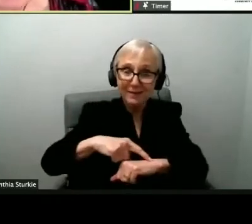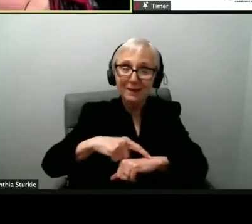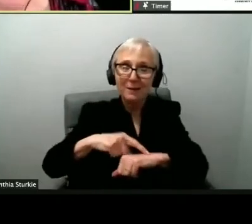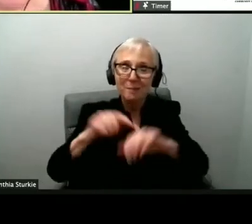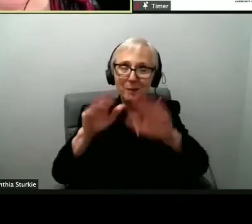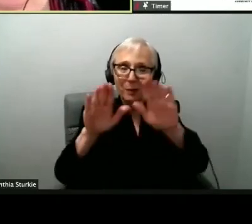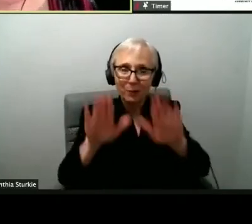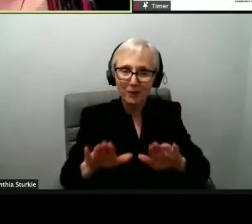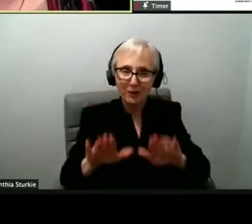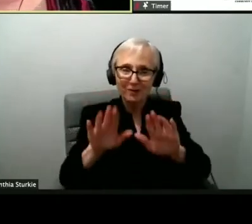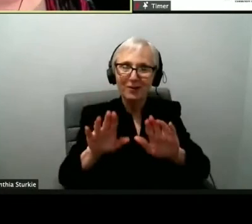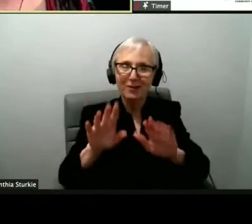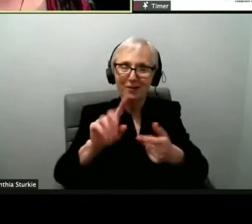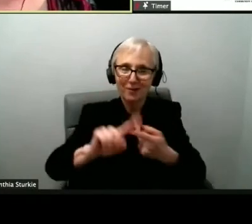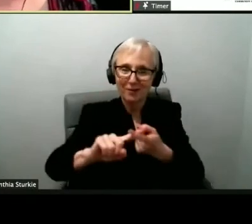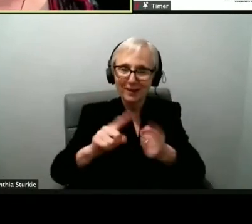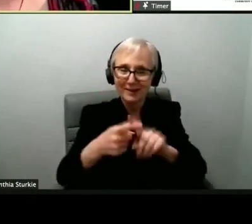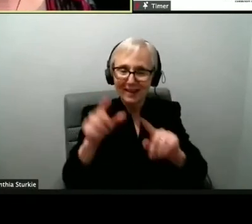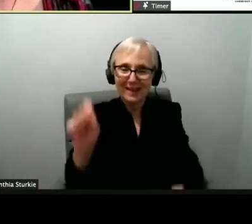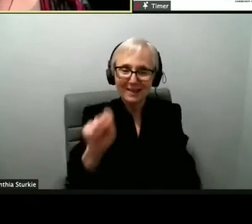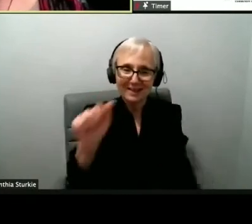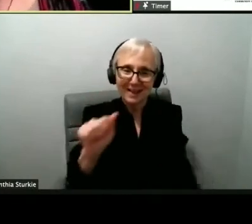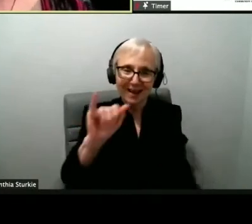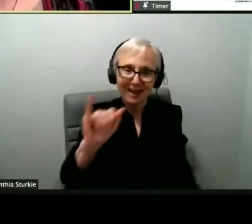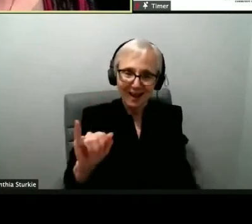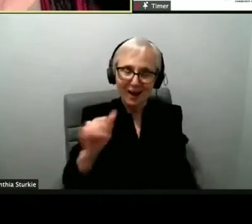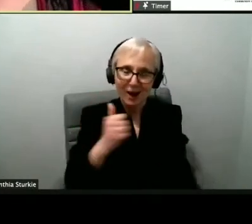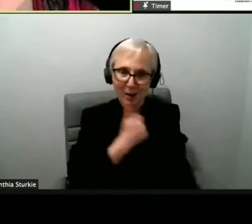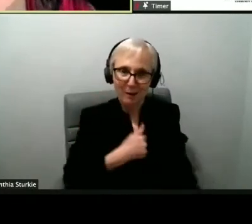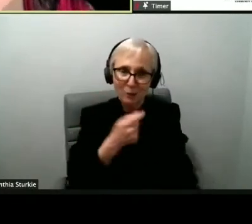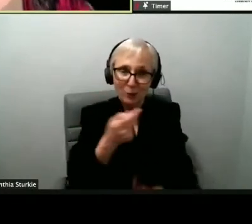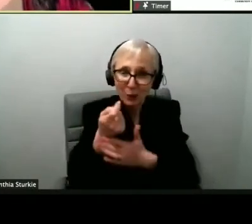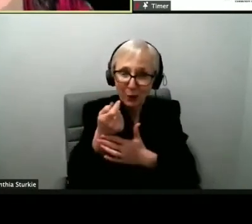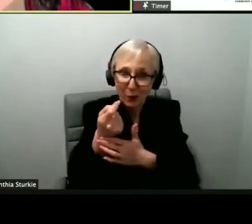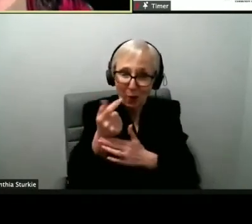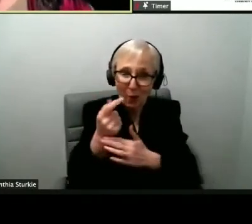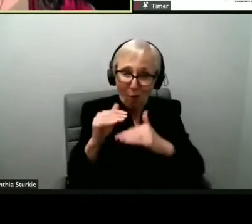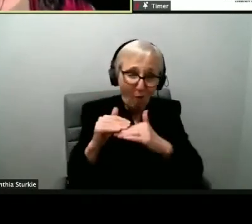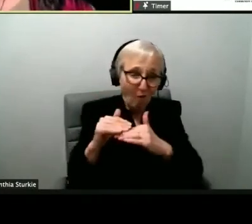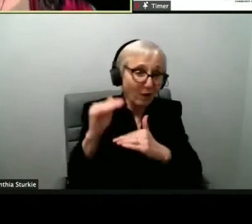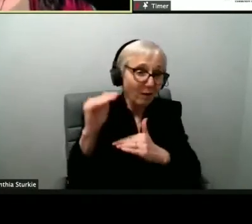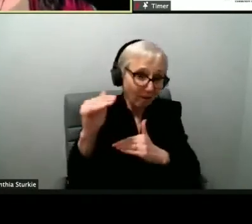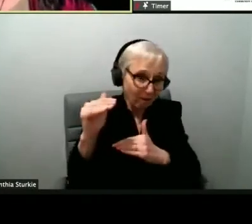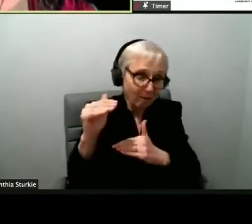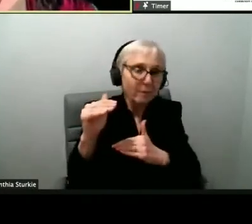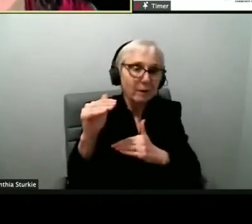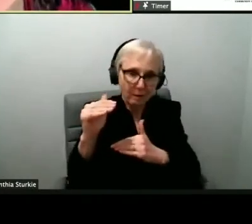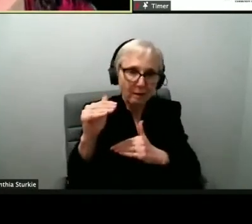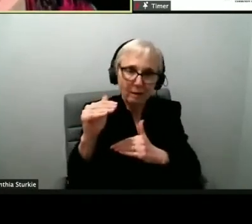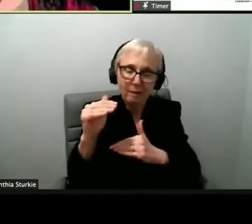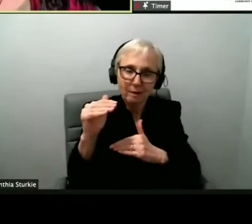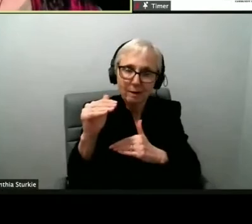at SAI, I apologize because we're going to go over because